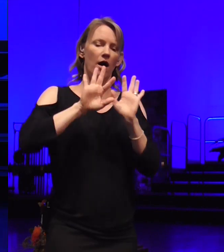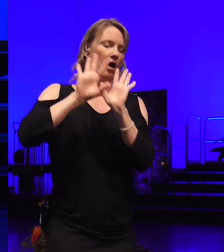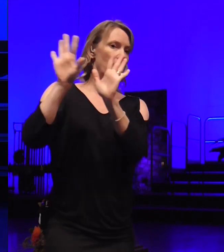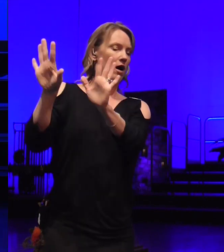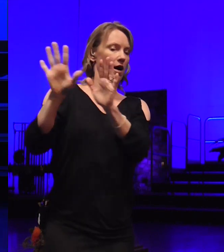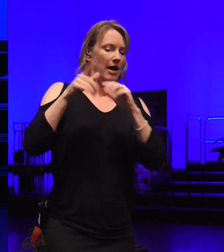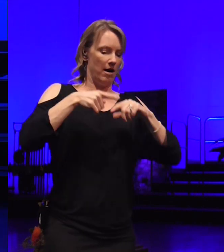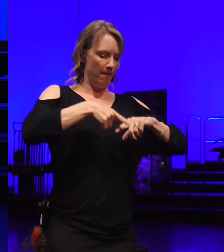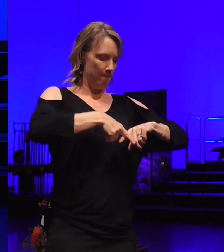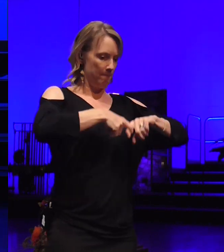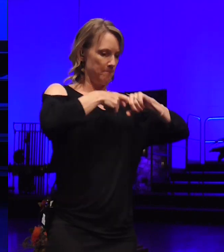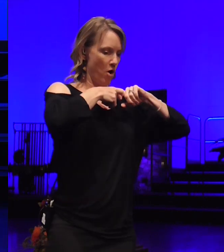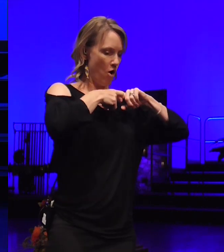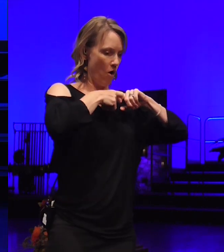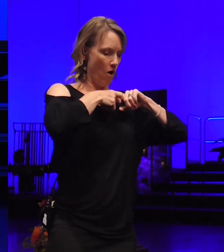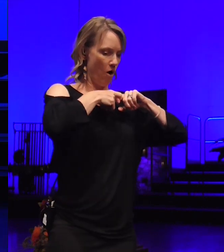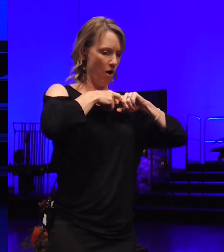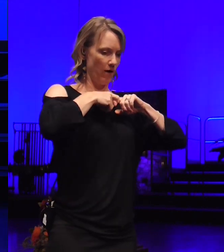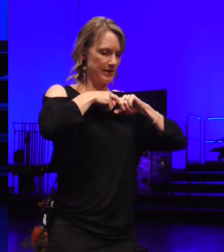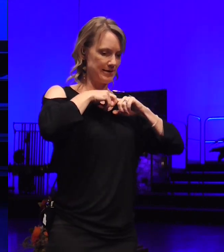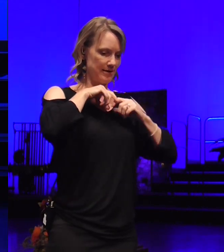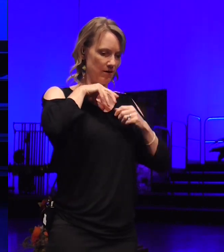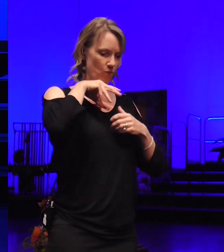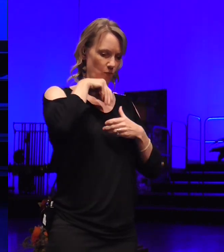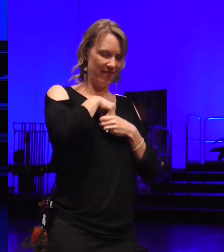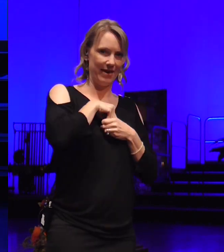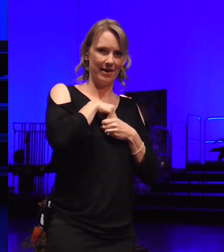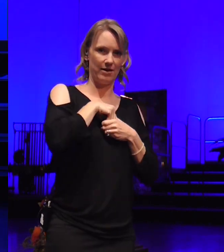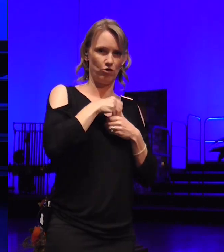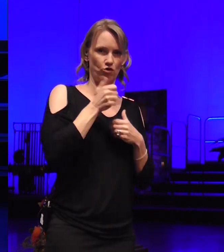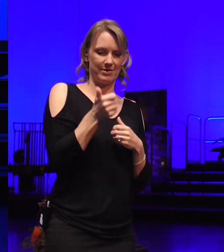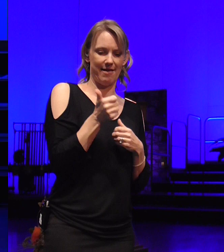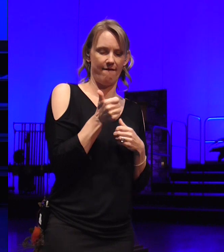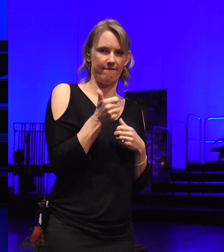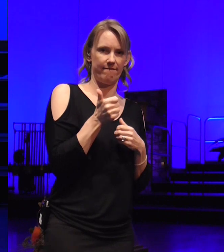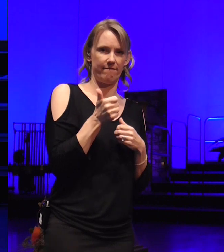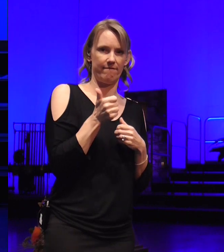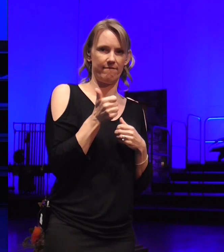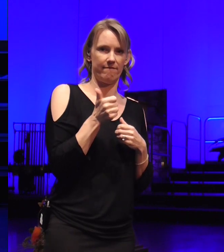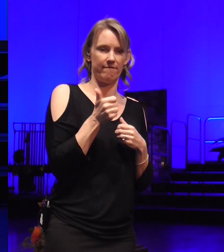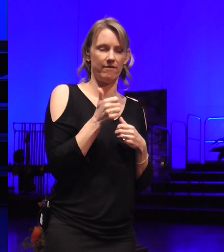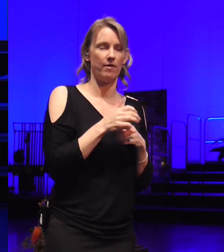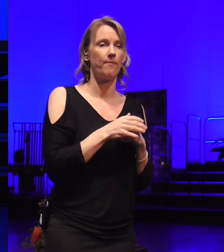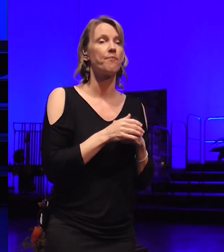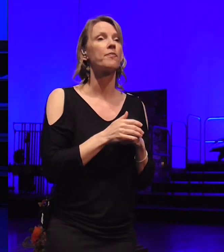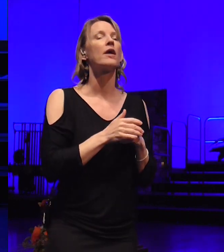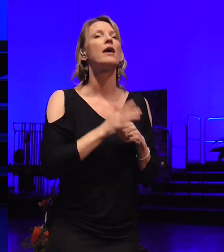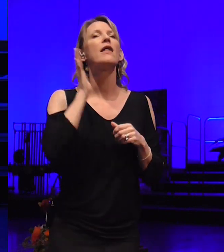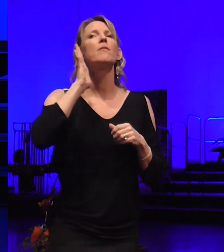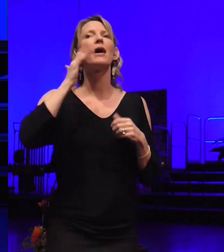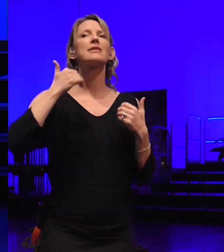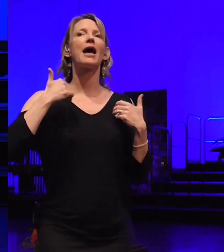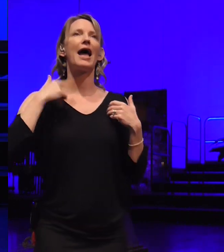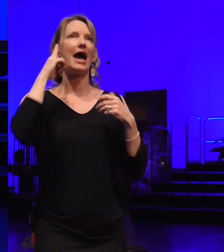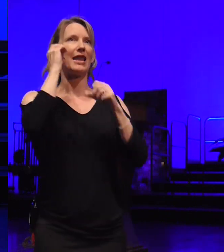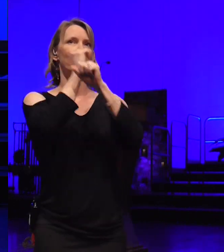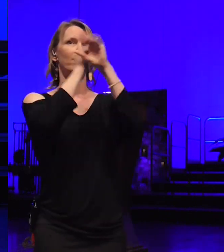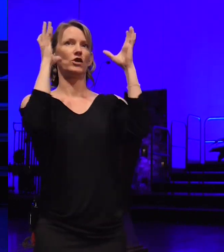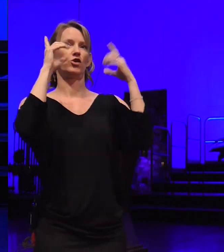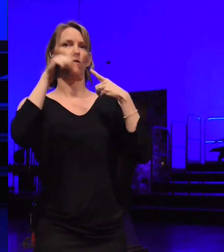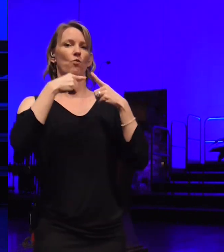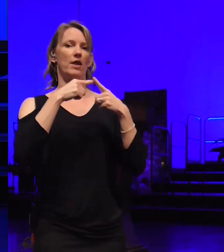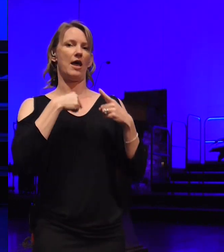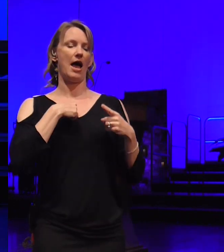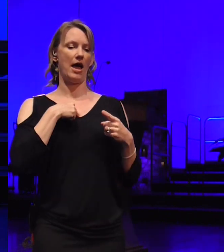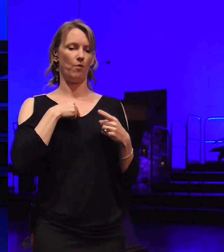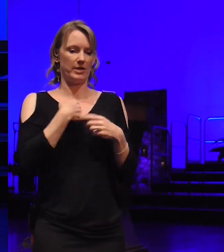pause in the depths of yourself? I used to have this vision that I would feel when I